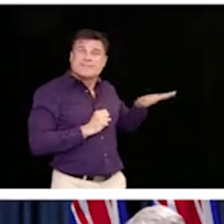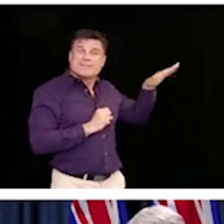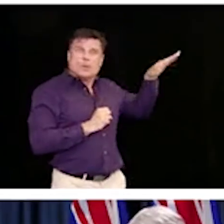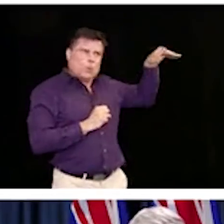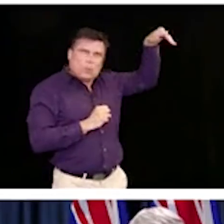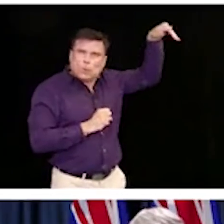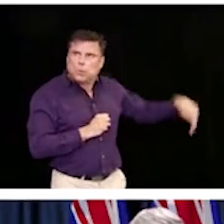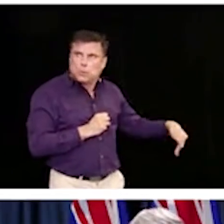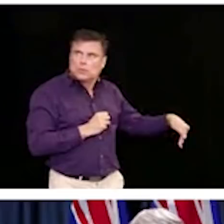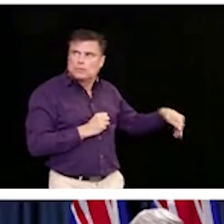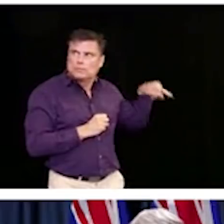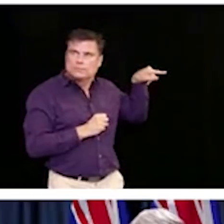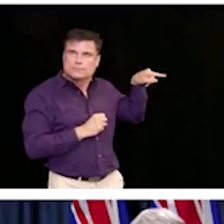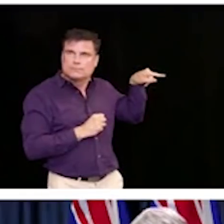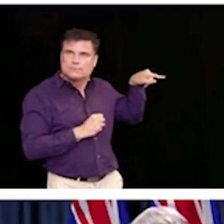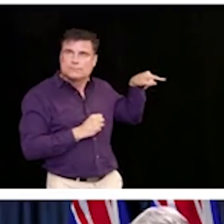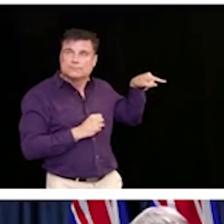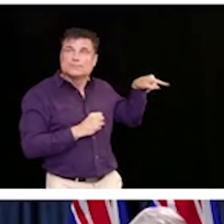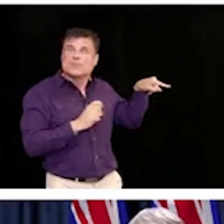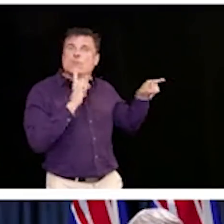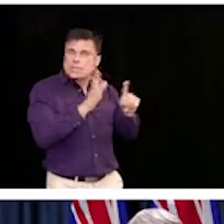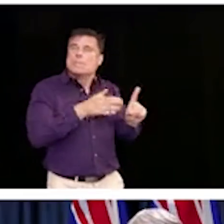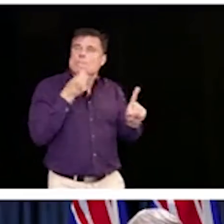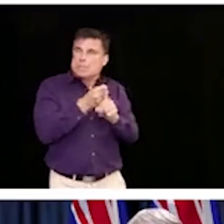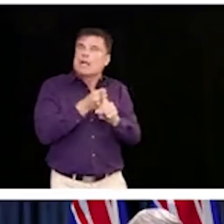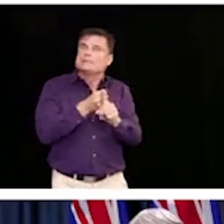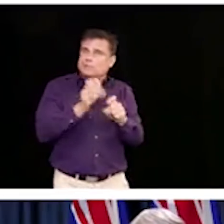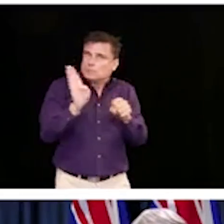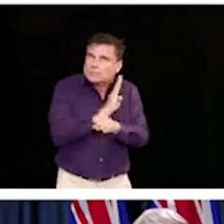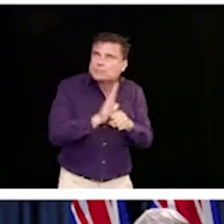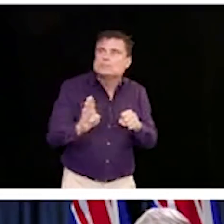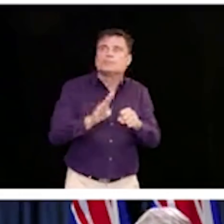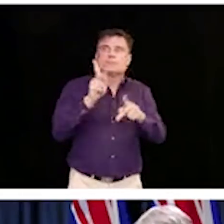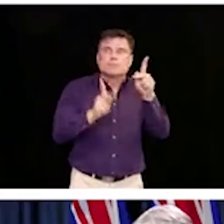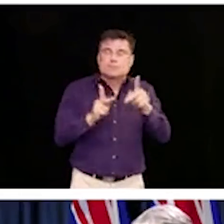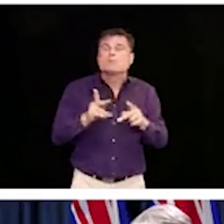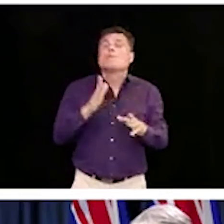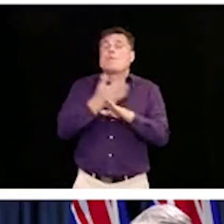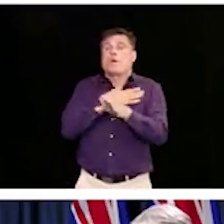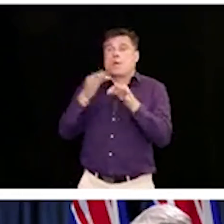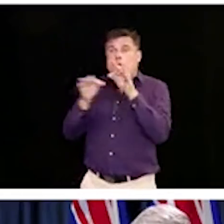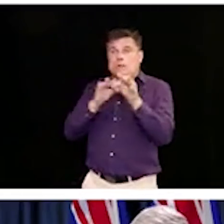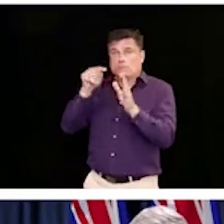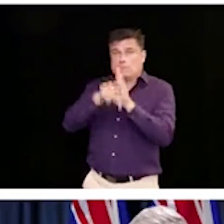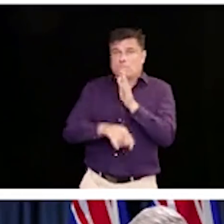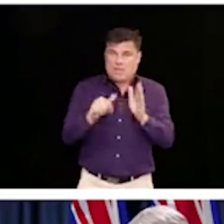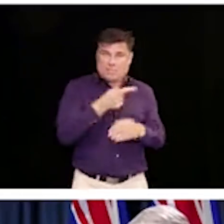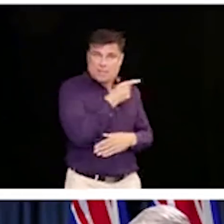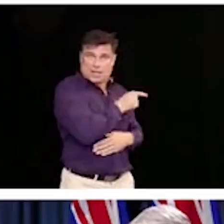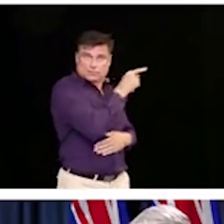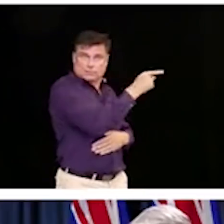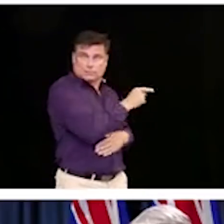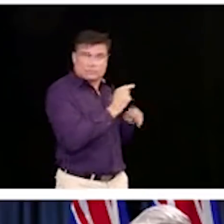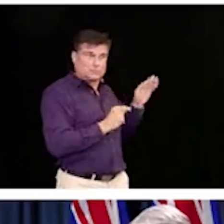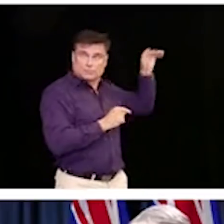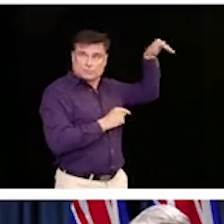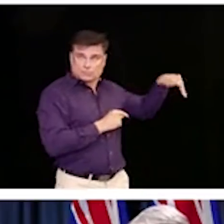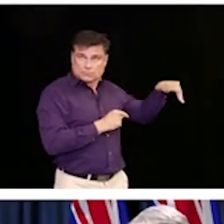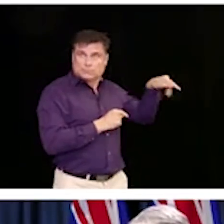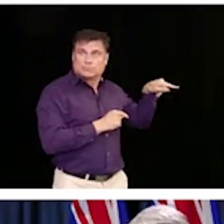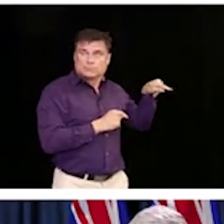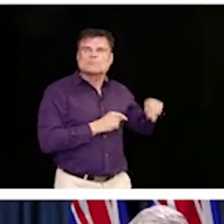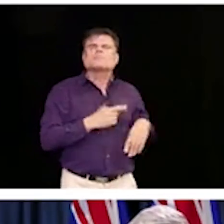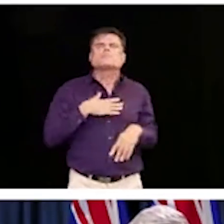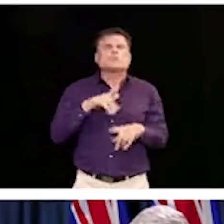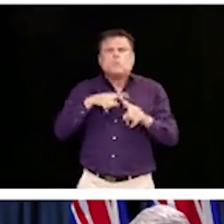the impact to businesses. So before I get into the specific economic scenario, I want to take a moment to go through some of the indicators that we've